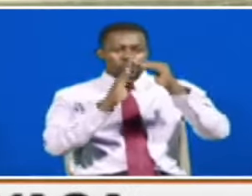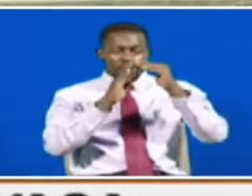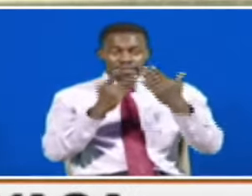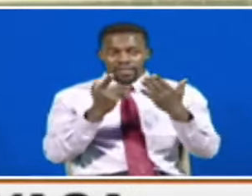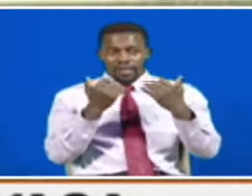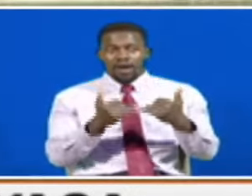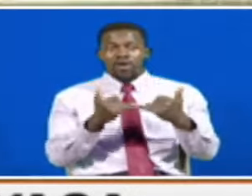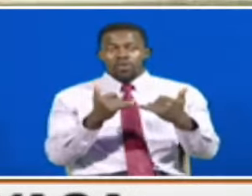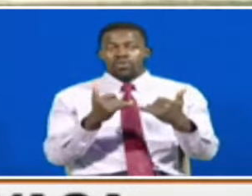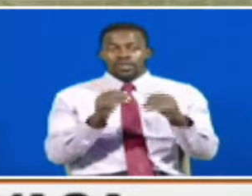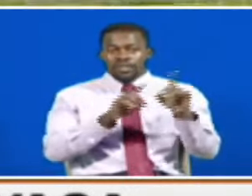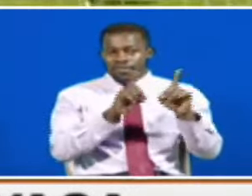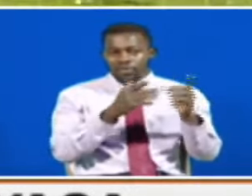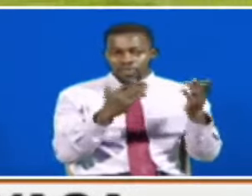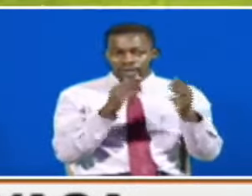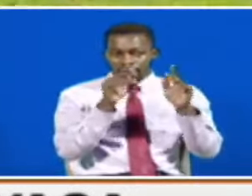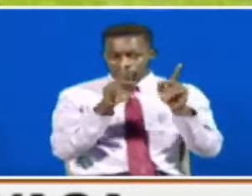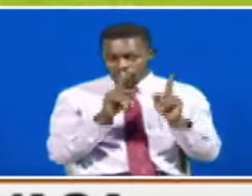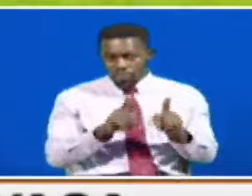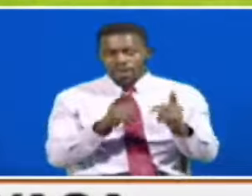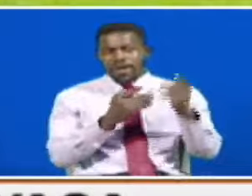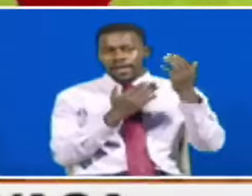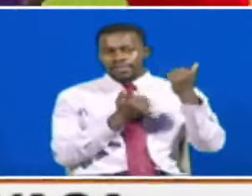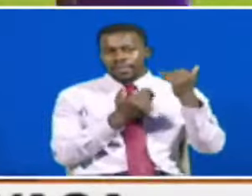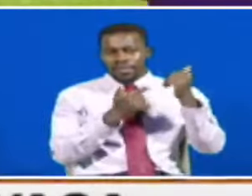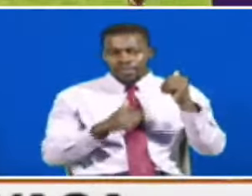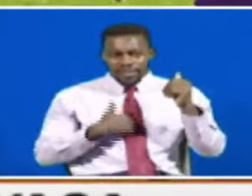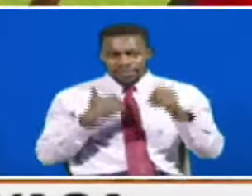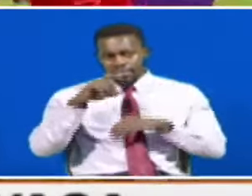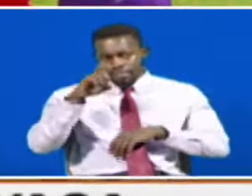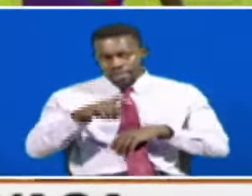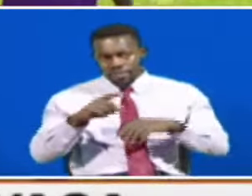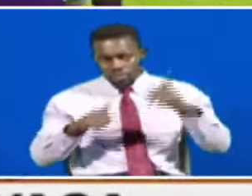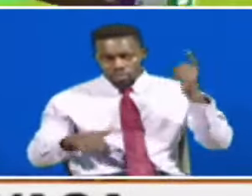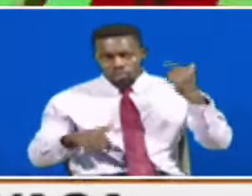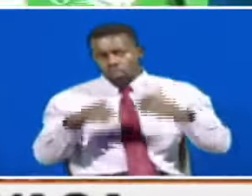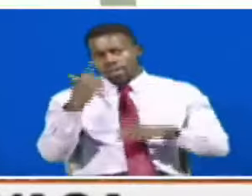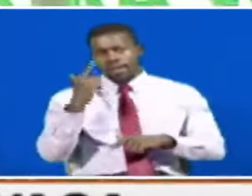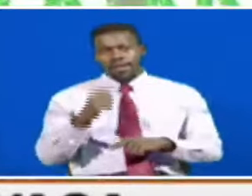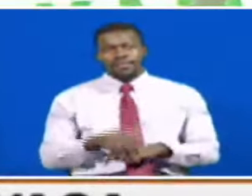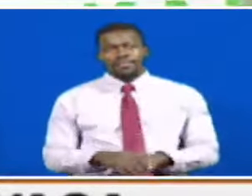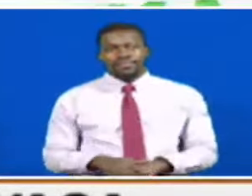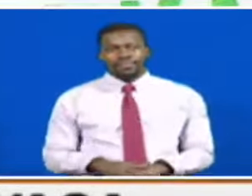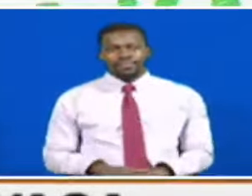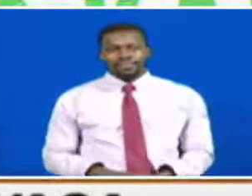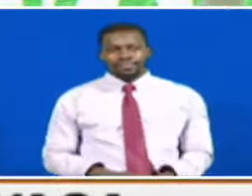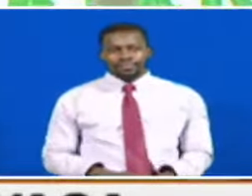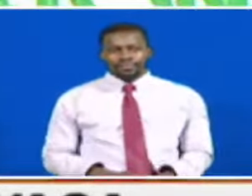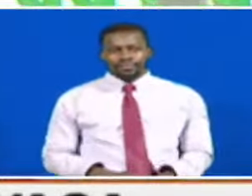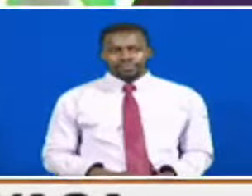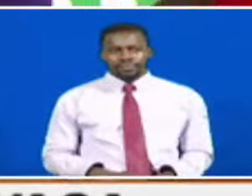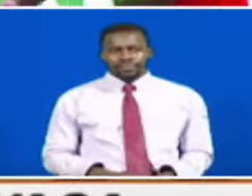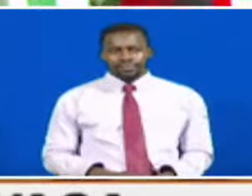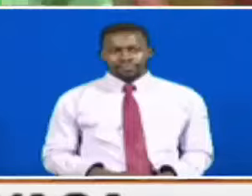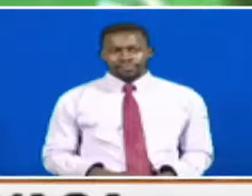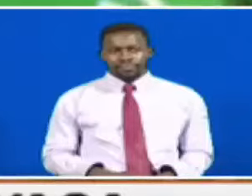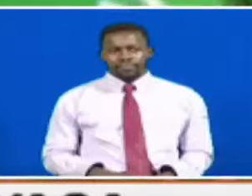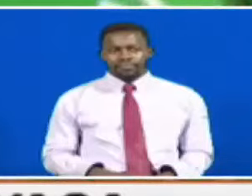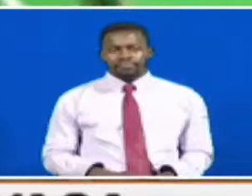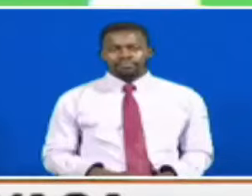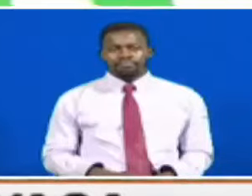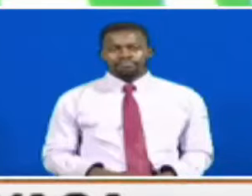mafans wangu watarajia tu tuta win. Nitawafungia tena mabao, nitawafanya wao na furaha. Tuna ule ufahamu uzito